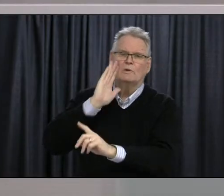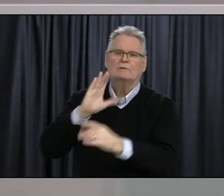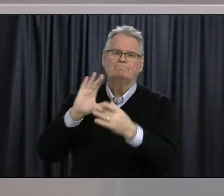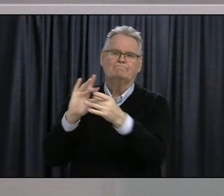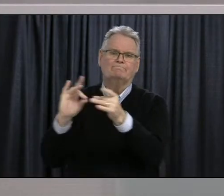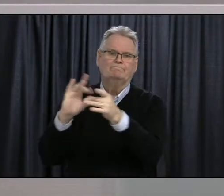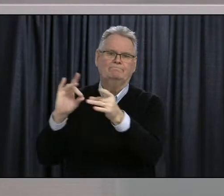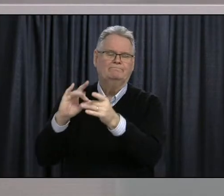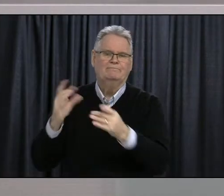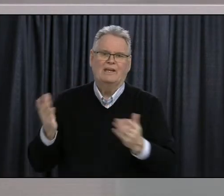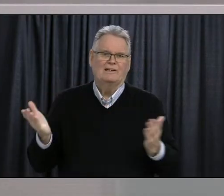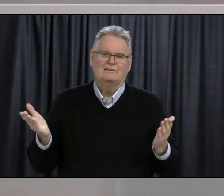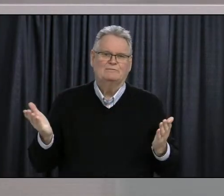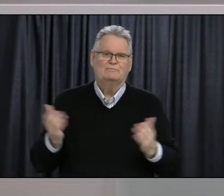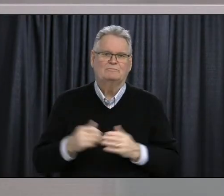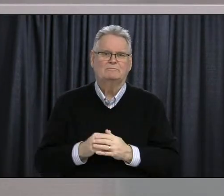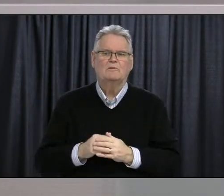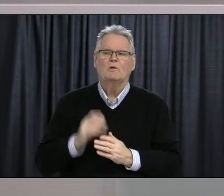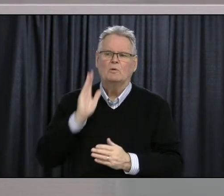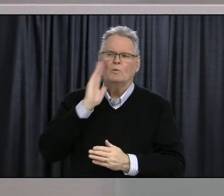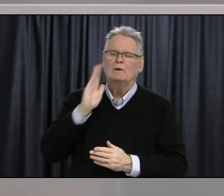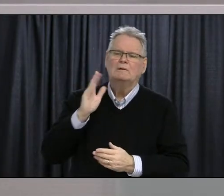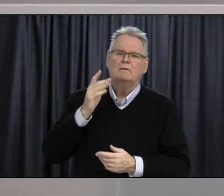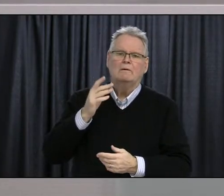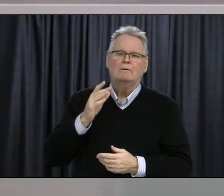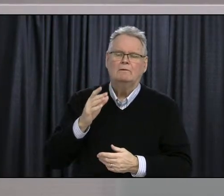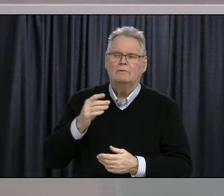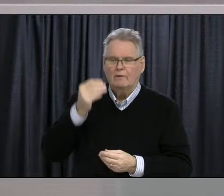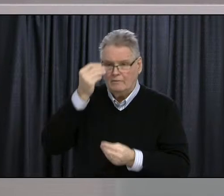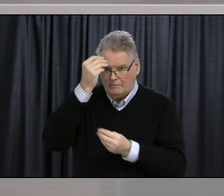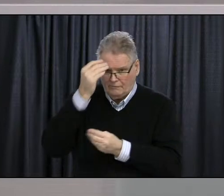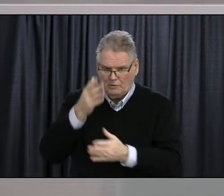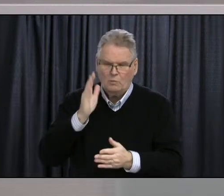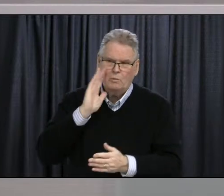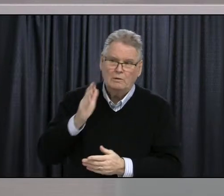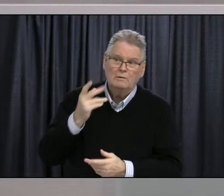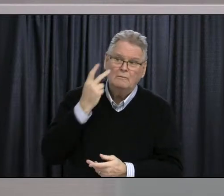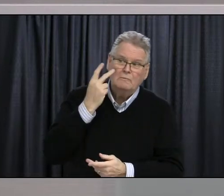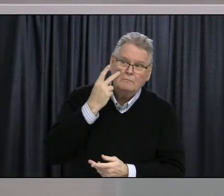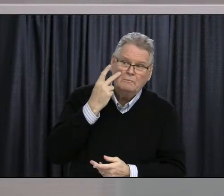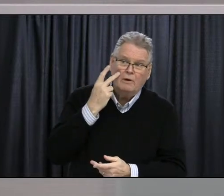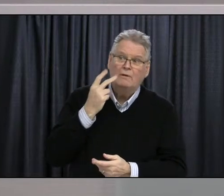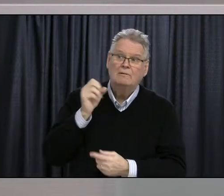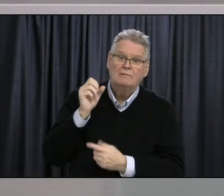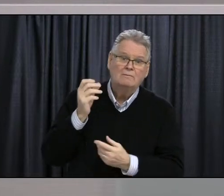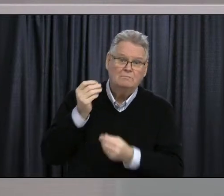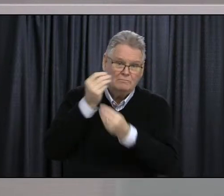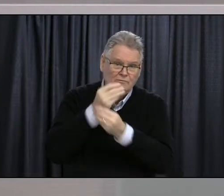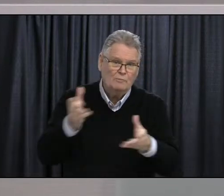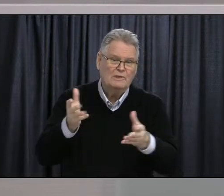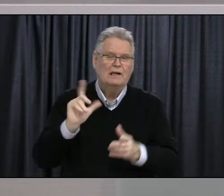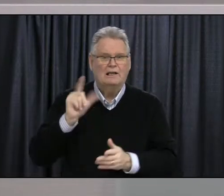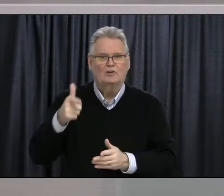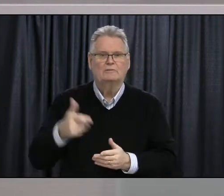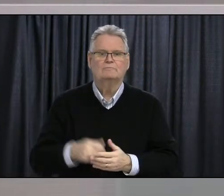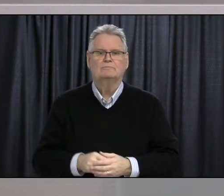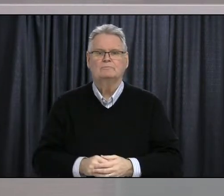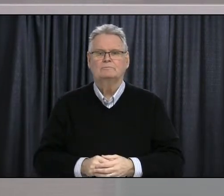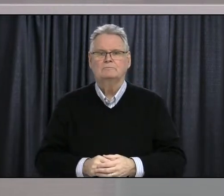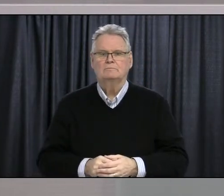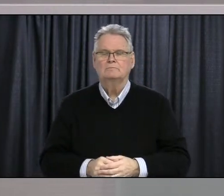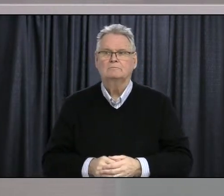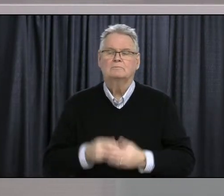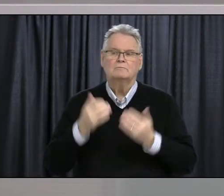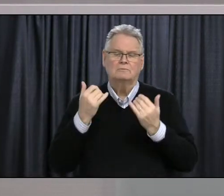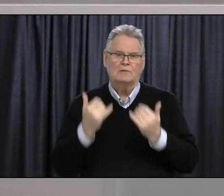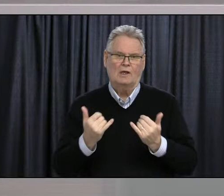thank you. Our next questions are from Richard Duggan with VOCM. Please go ahead. Dr. Fitzgerald, you